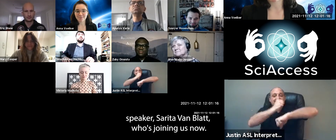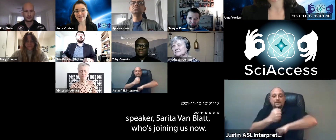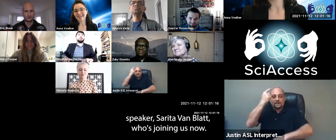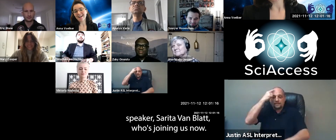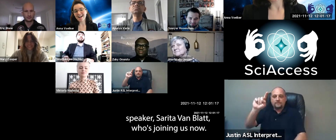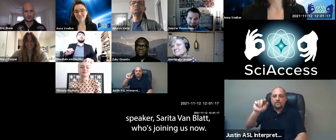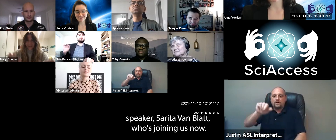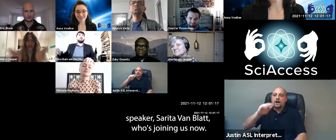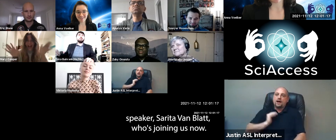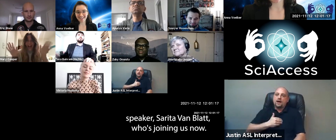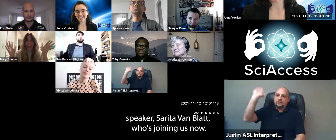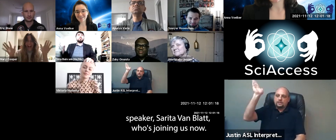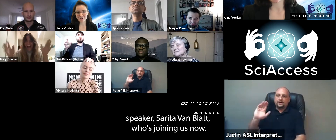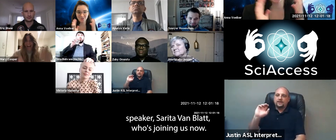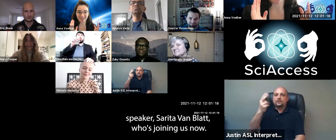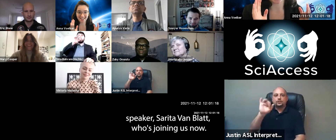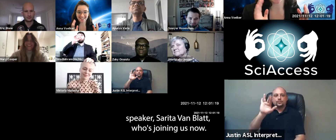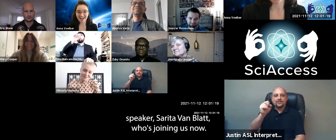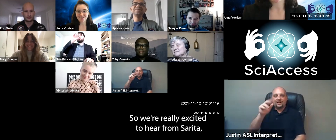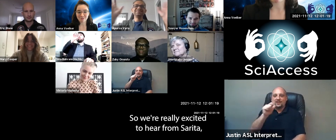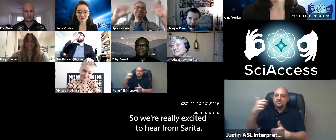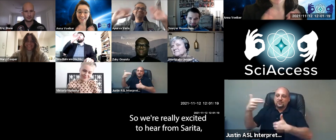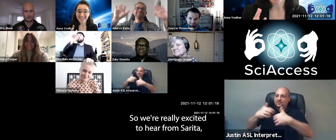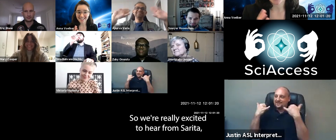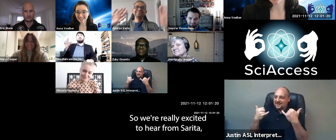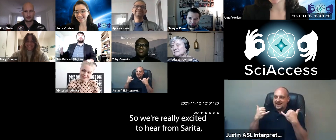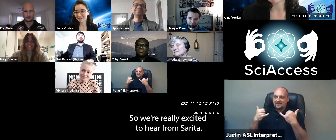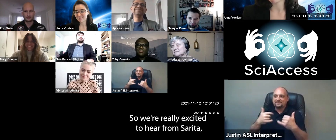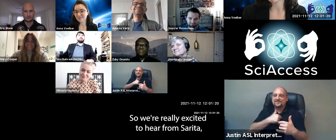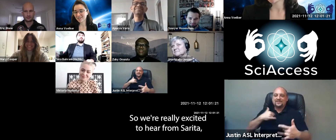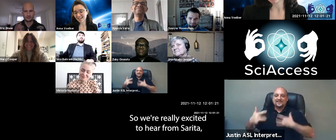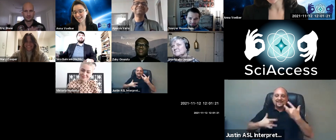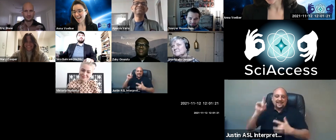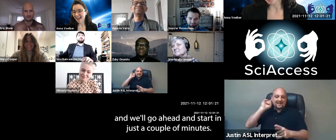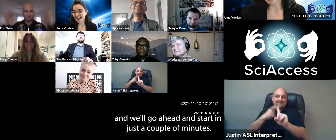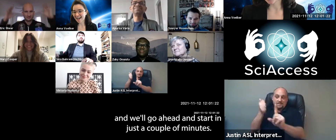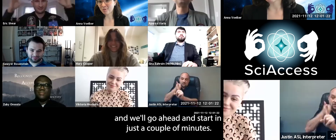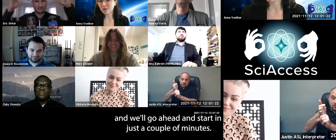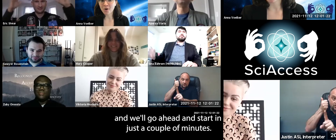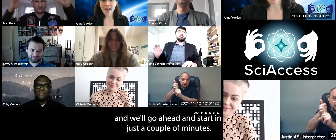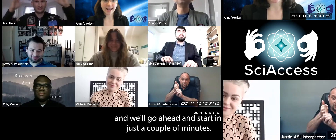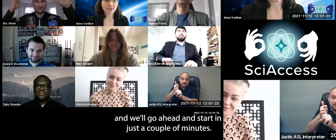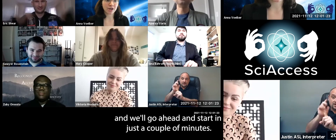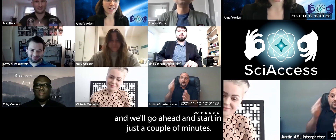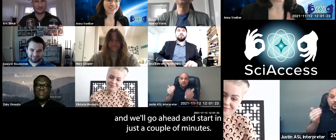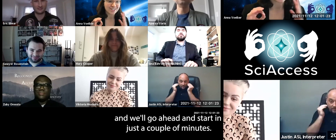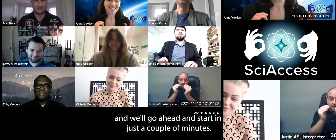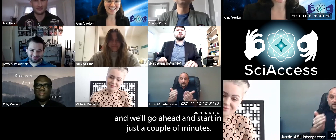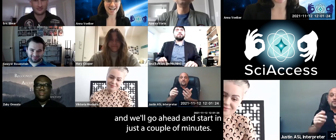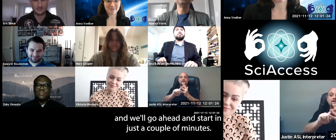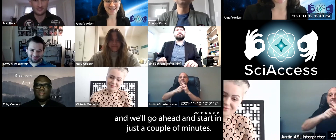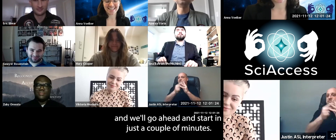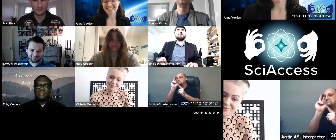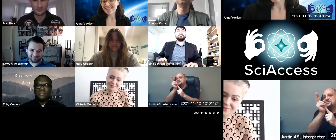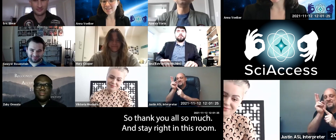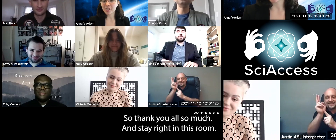keynote speaker, Sarisha Vandla, who's joining us now. So we're really excited to hear from Sarisha, and we'll go ahead and start in just a